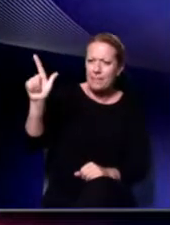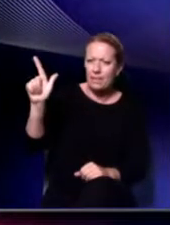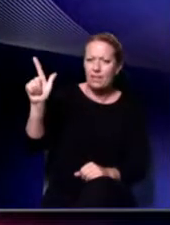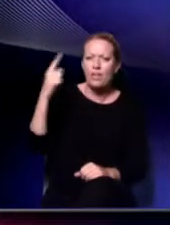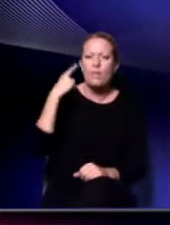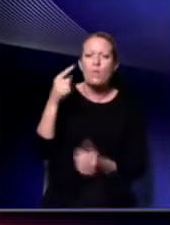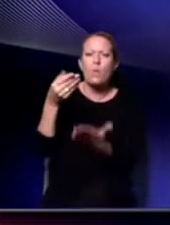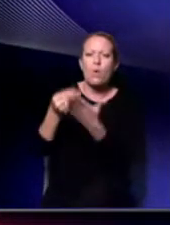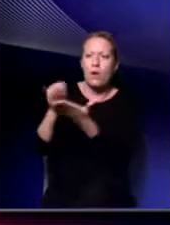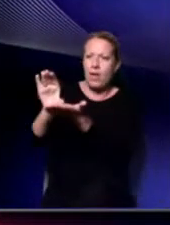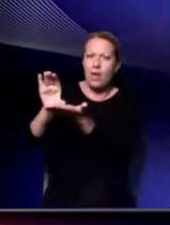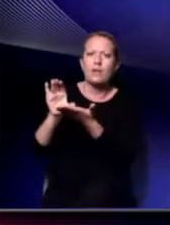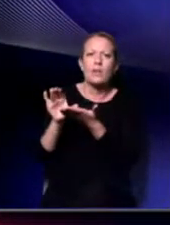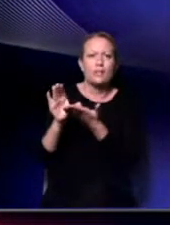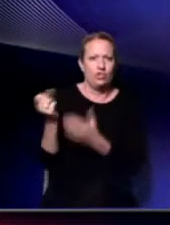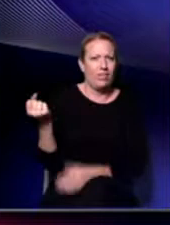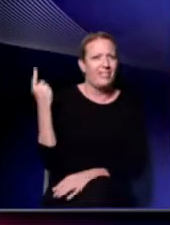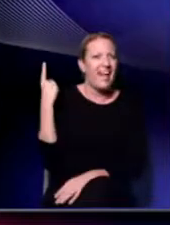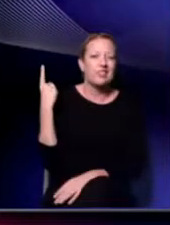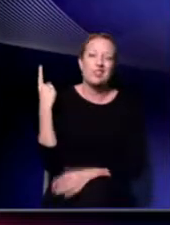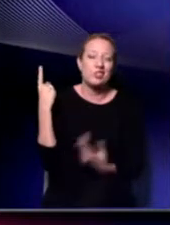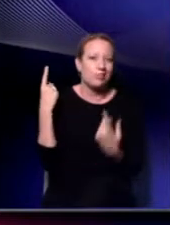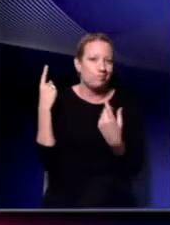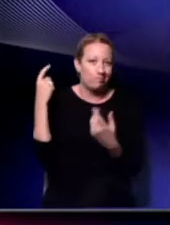year and that didn't work?